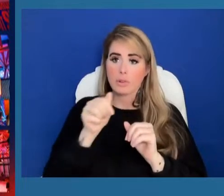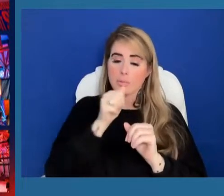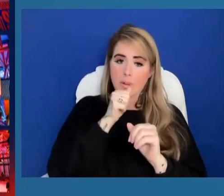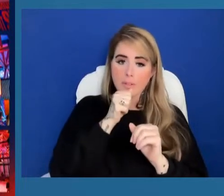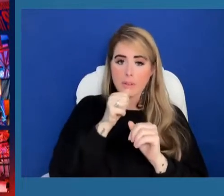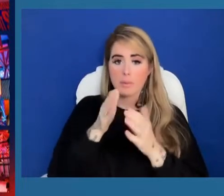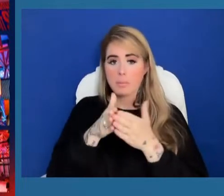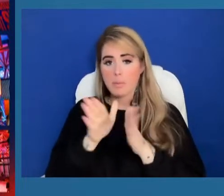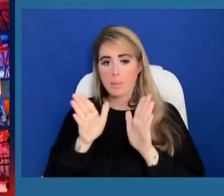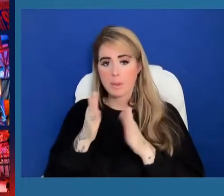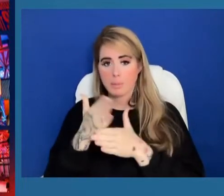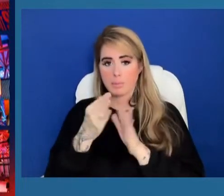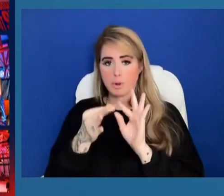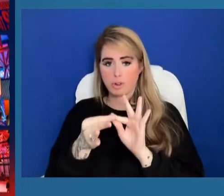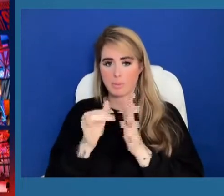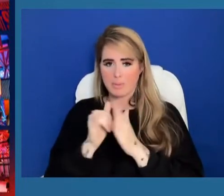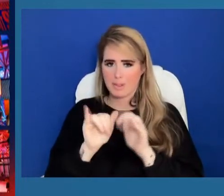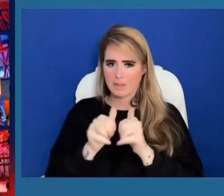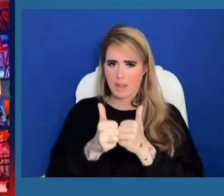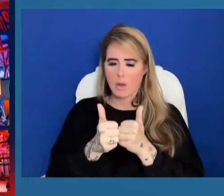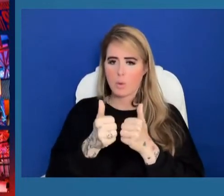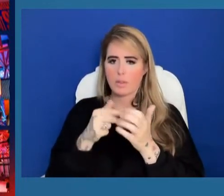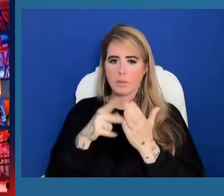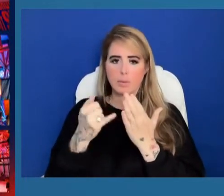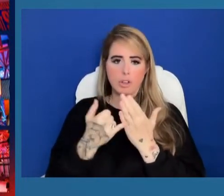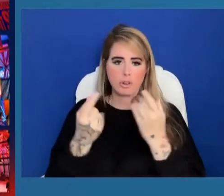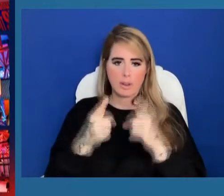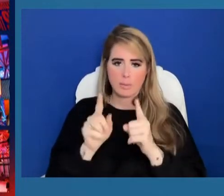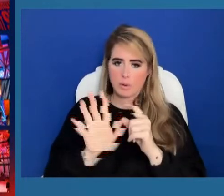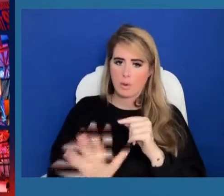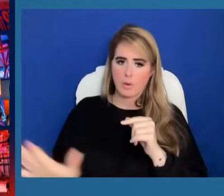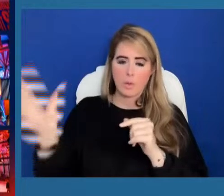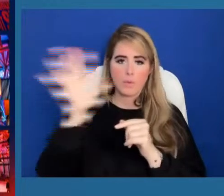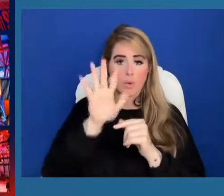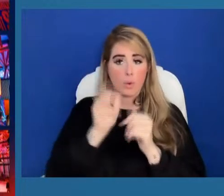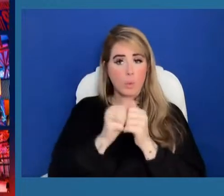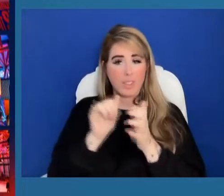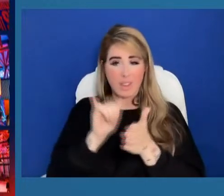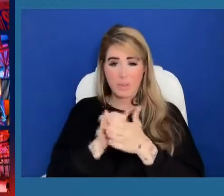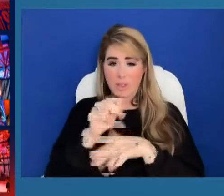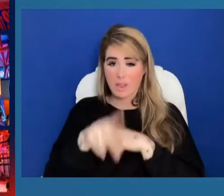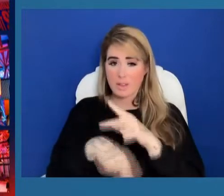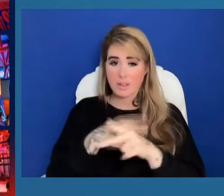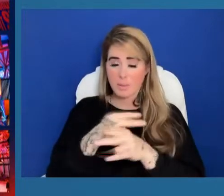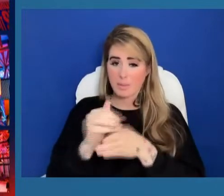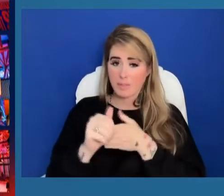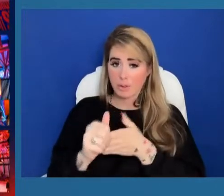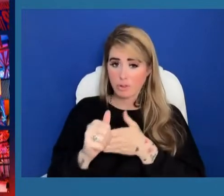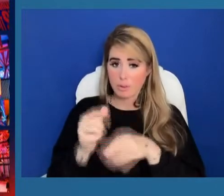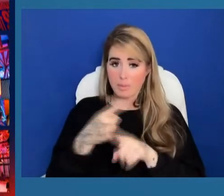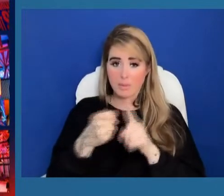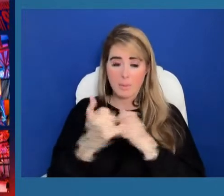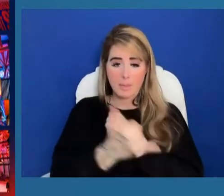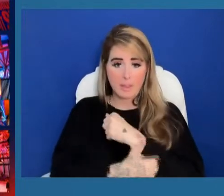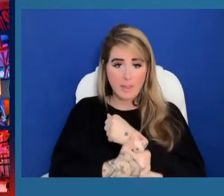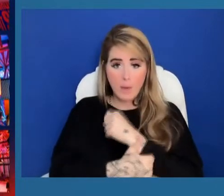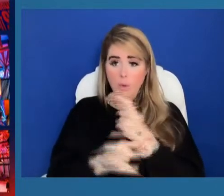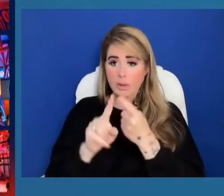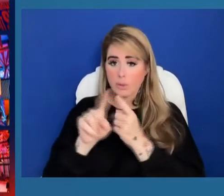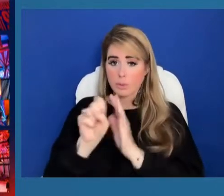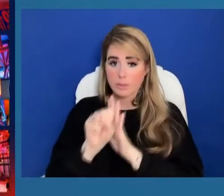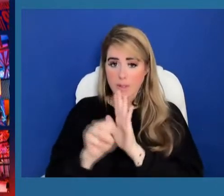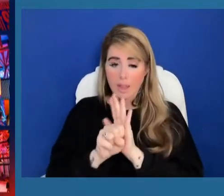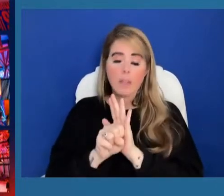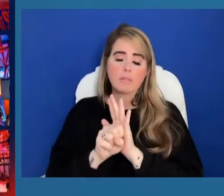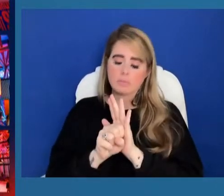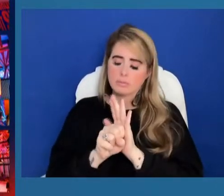how these projects happen all over this country. And without that kind of leadership from the county, the state, it